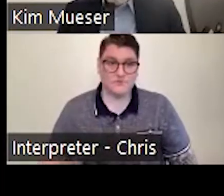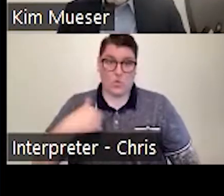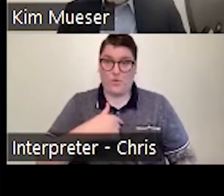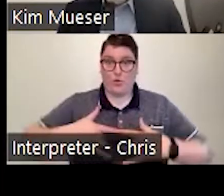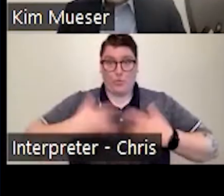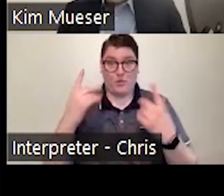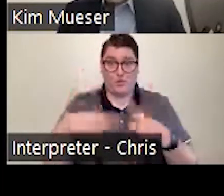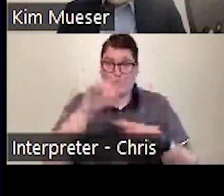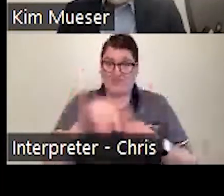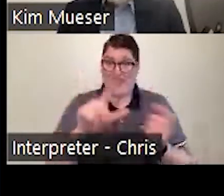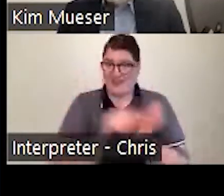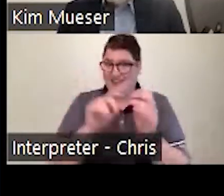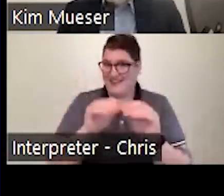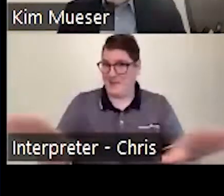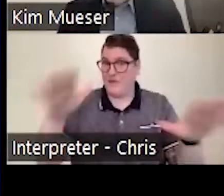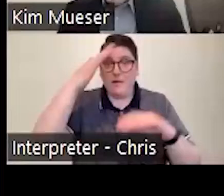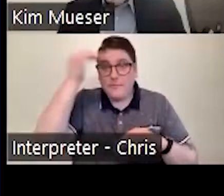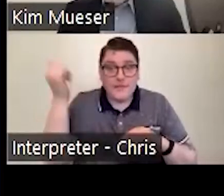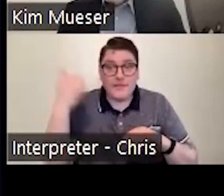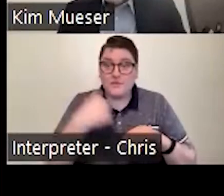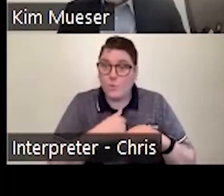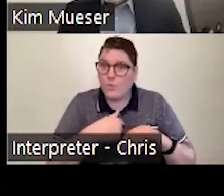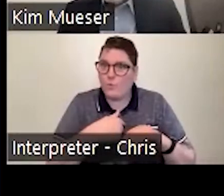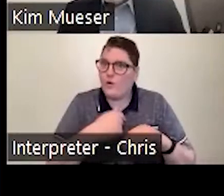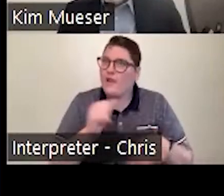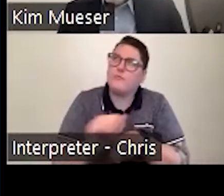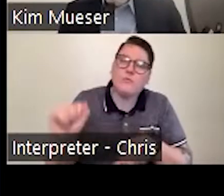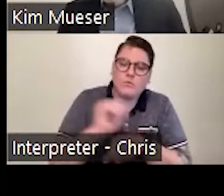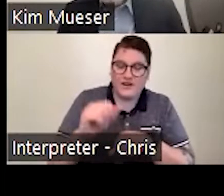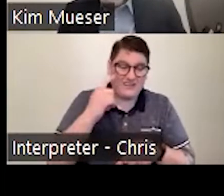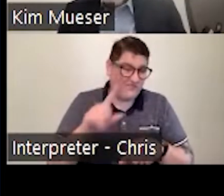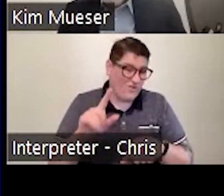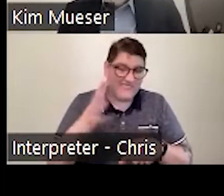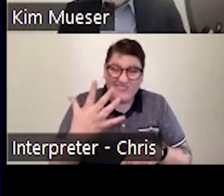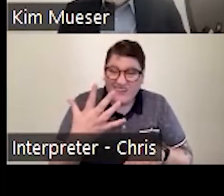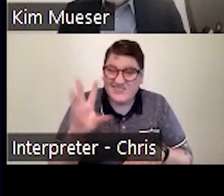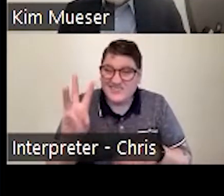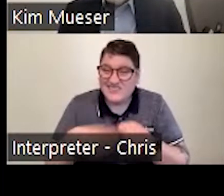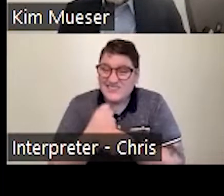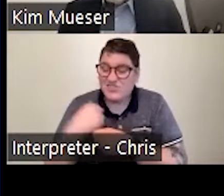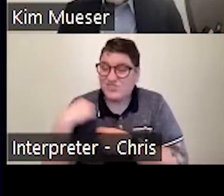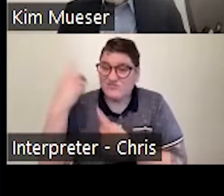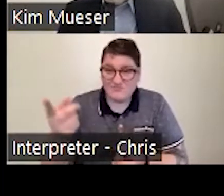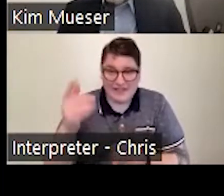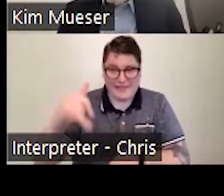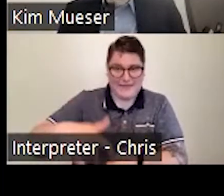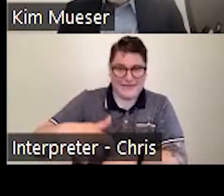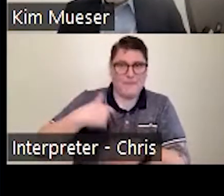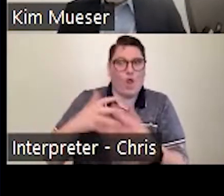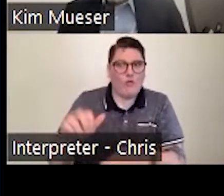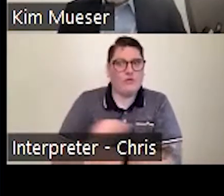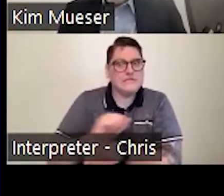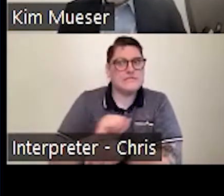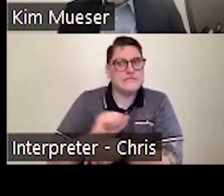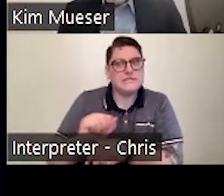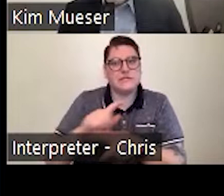out, because we had been working to this end for about 5 or 6 years already at that time. And the bulk of what I'm going to